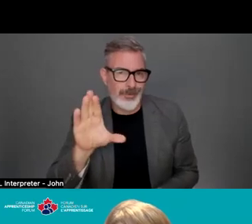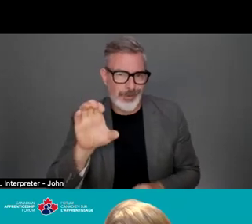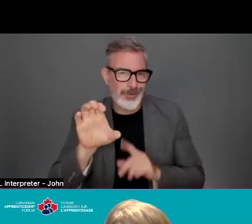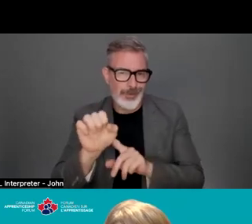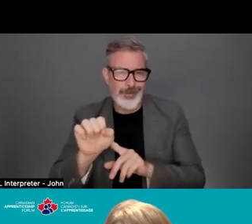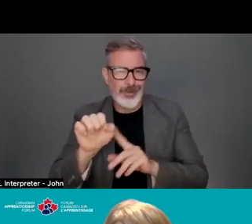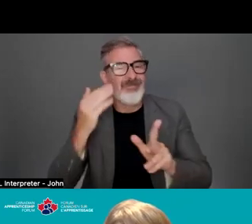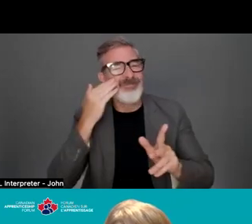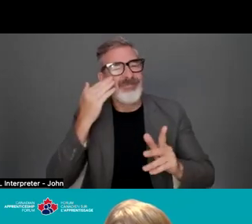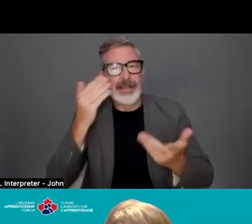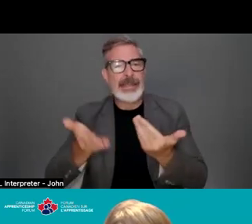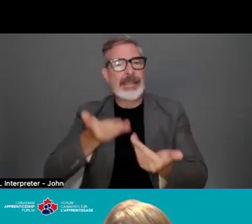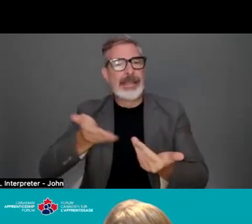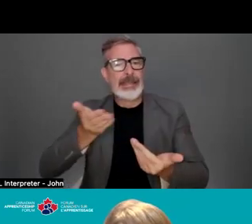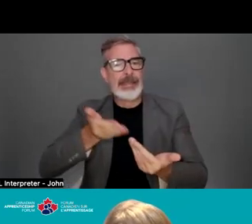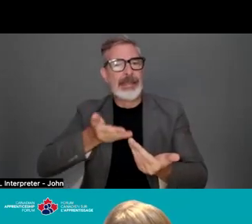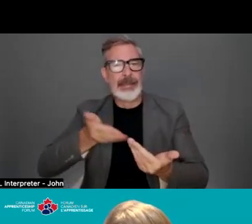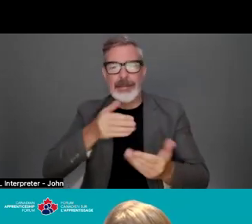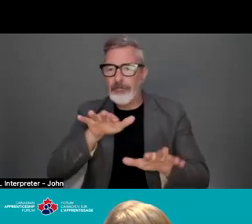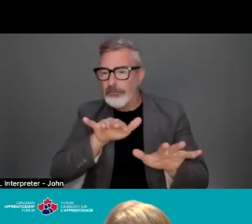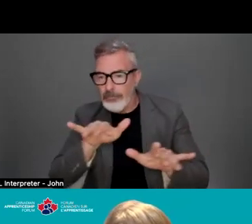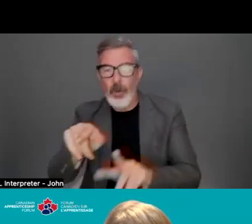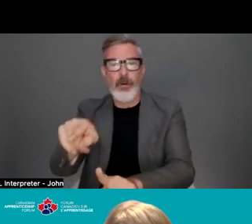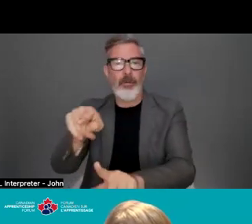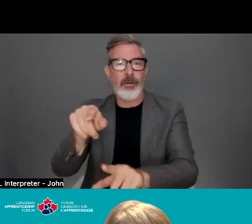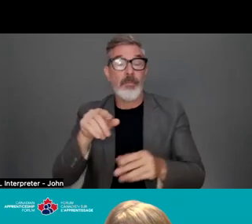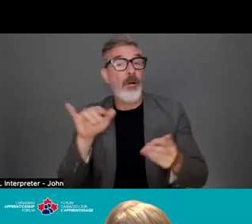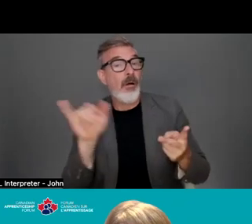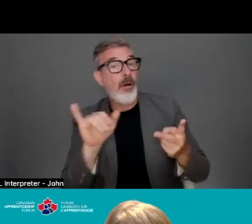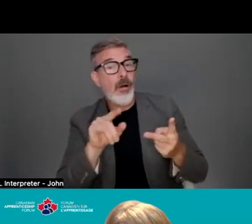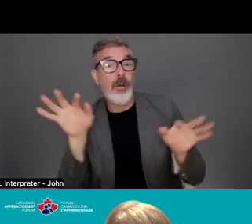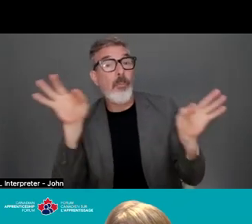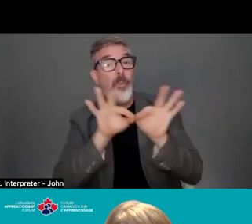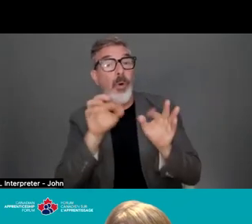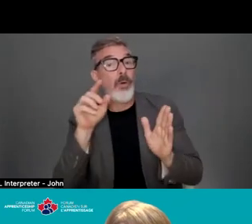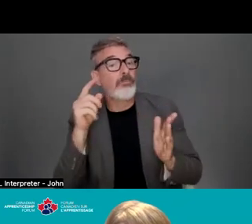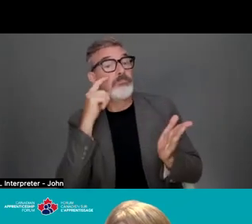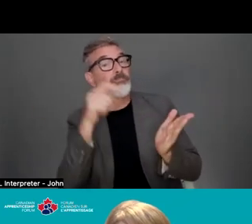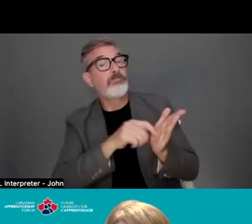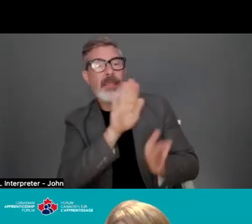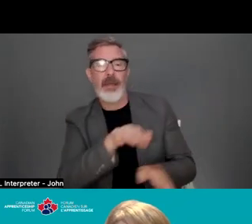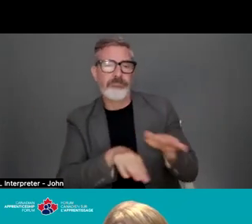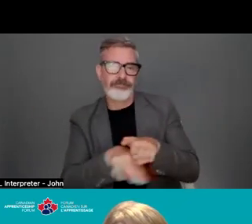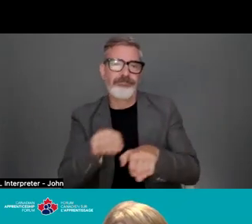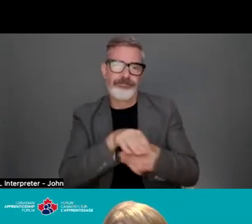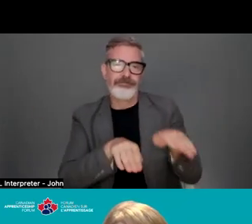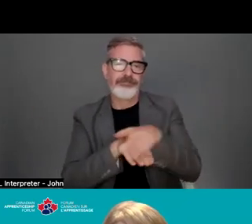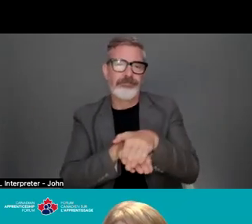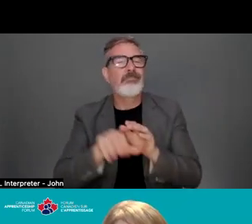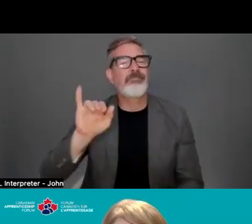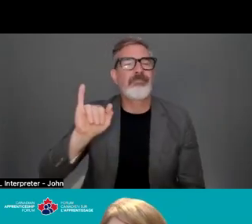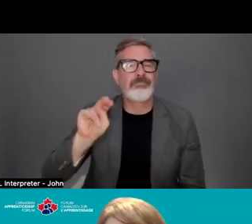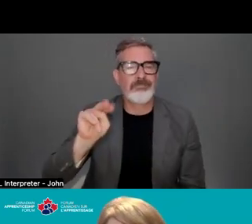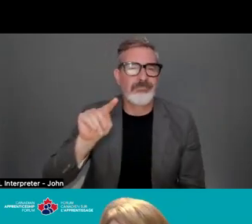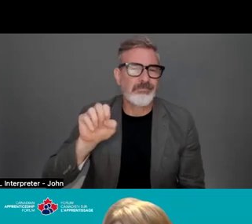on intersectionality. So a lot of women came to us and said, when